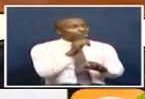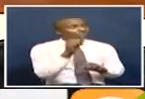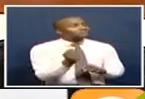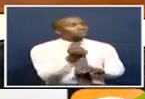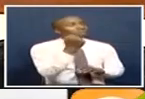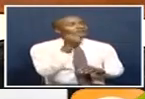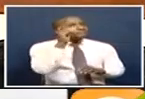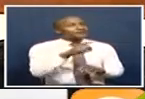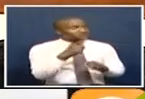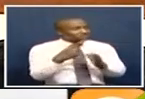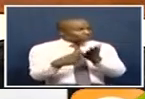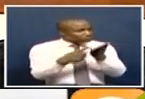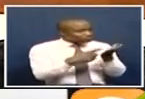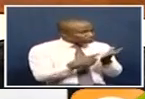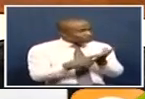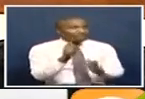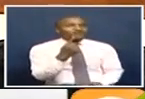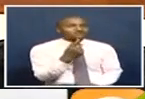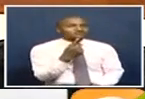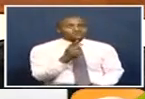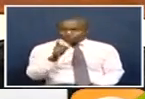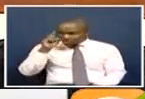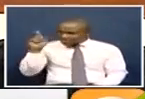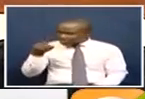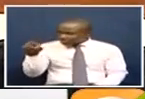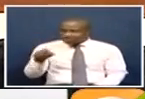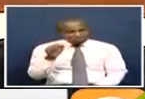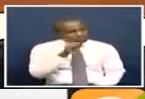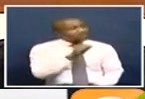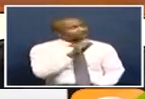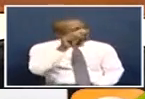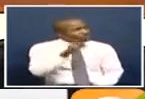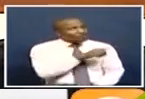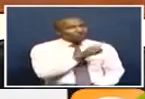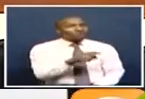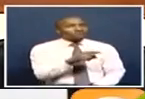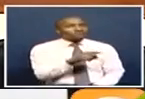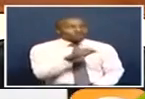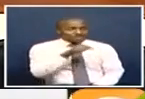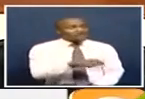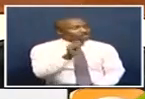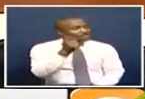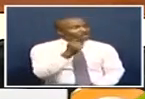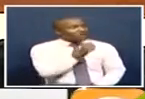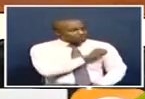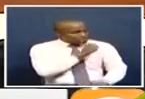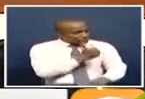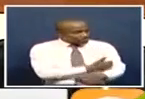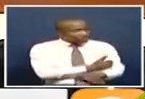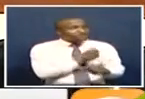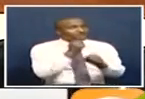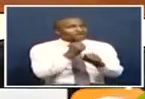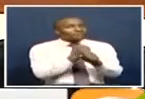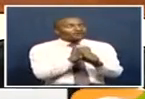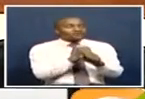must consult widely. So you think she was wrong? Very wrong. In this country, the authorities on labor issues are